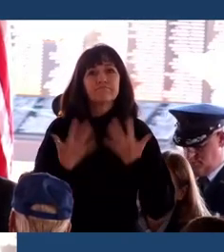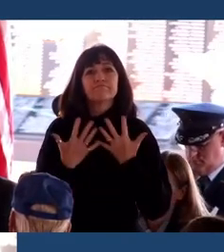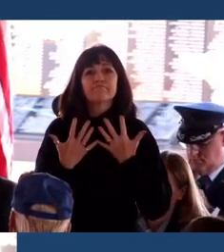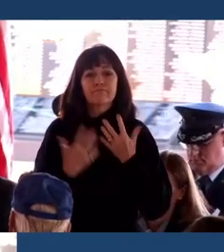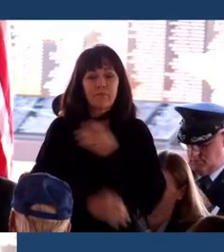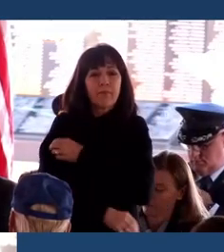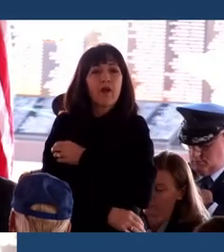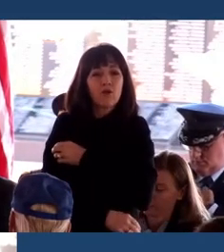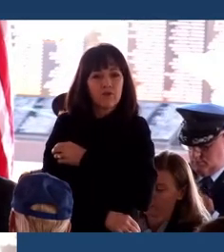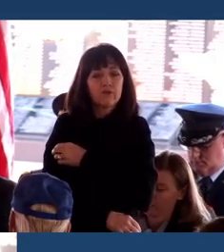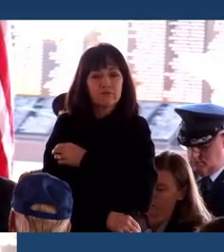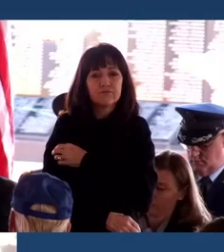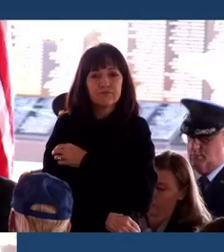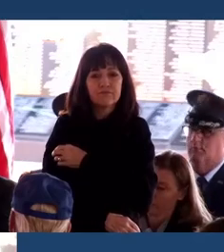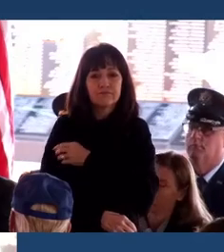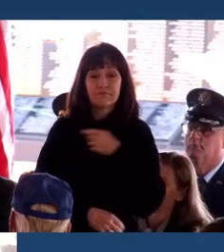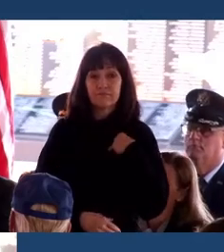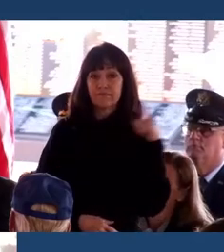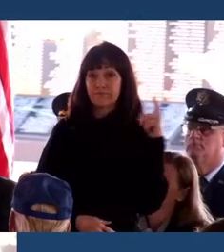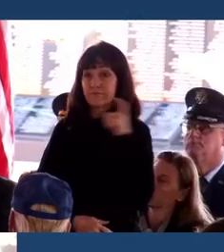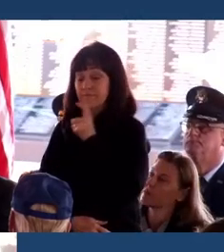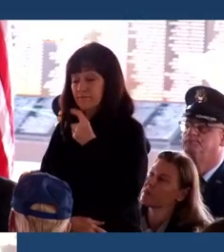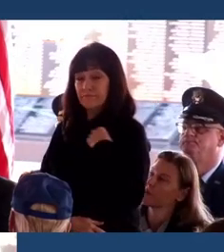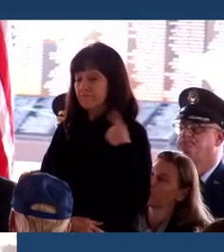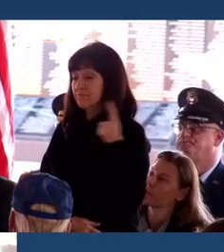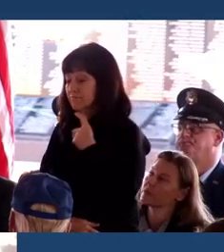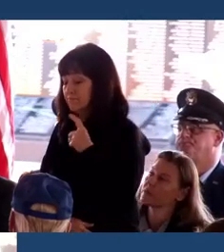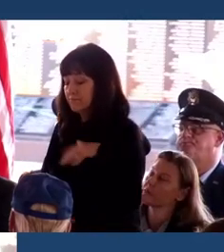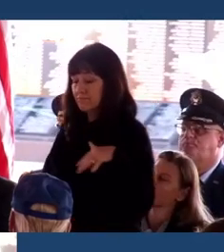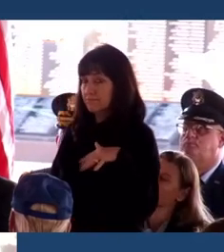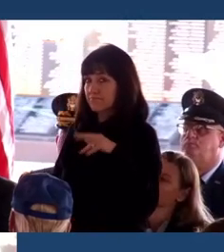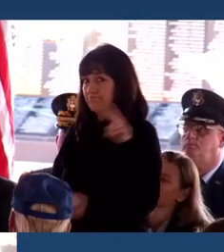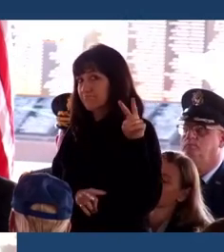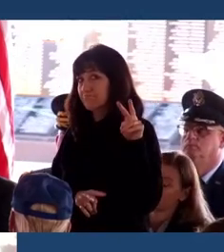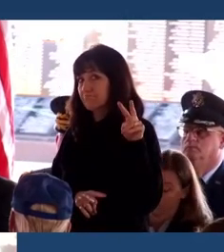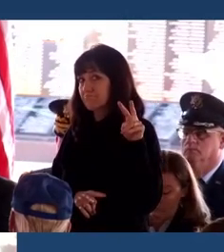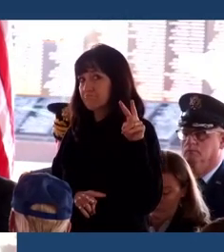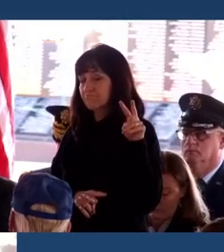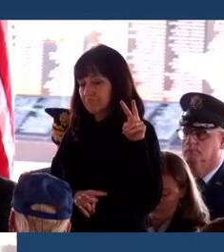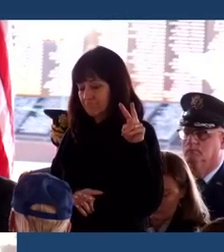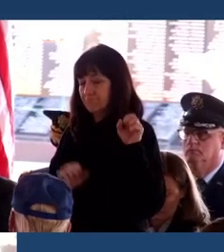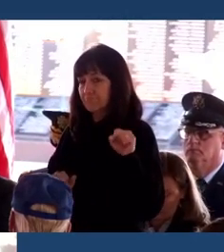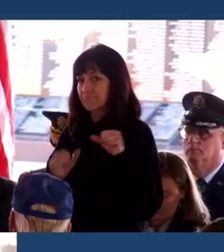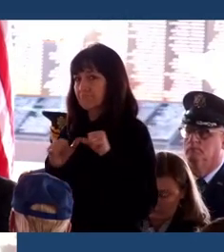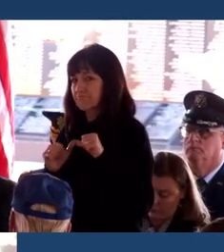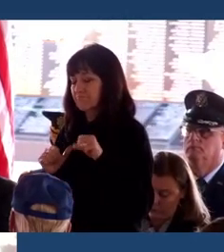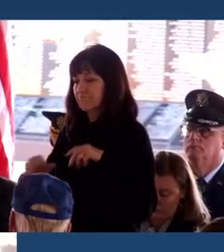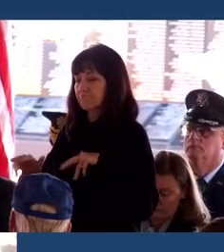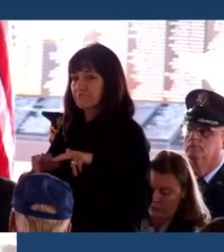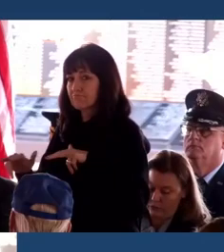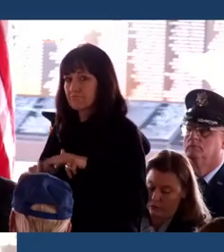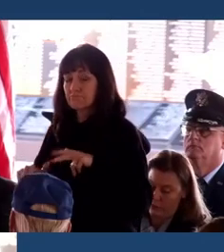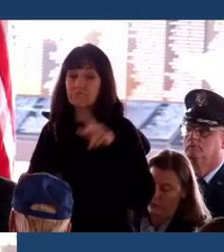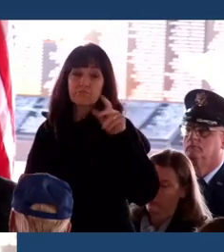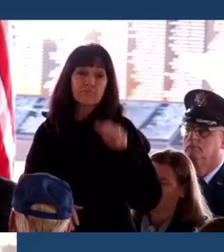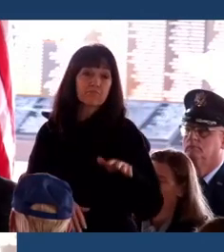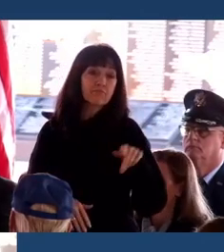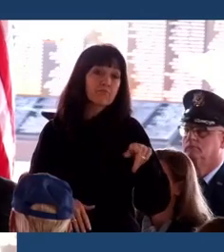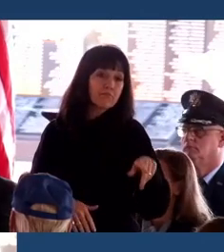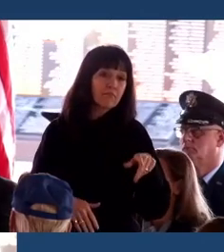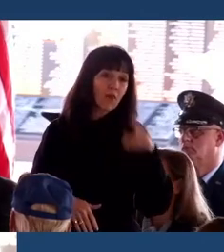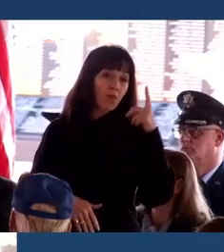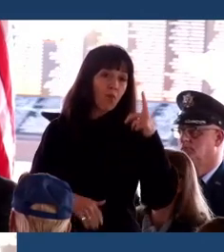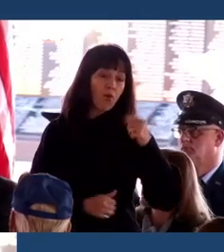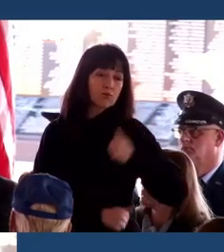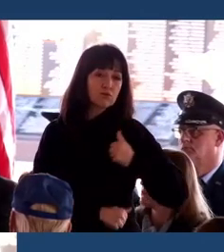And every time I walk by it, it stops me in my tracks. It depicts one soldier carrying the limp body